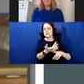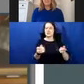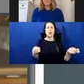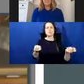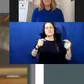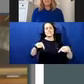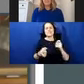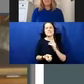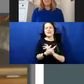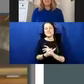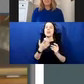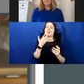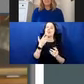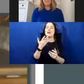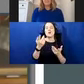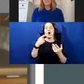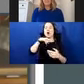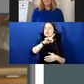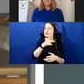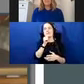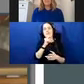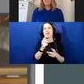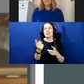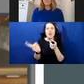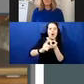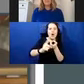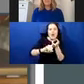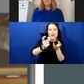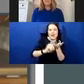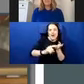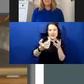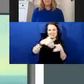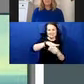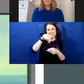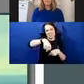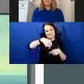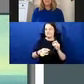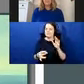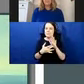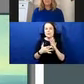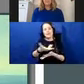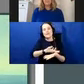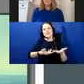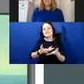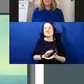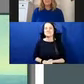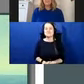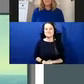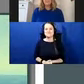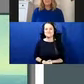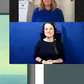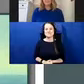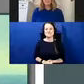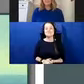thank the hundreds of people who are logging on to join us for this important conversation. As we continue our 2021